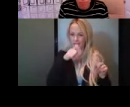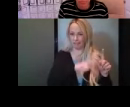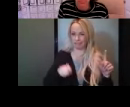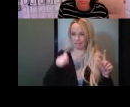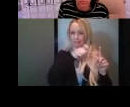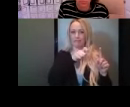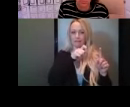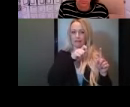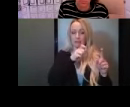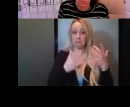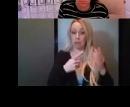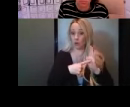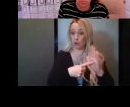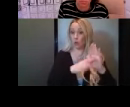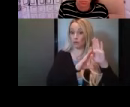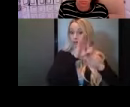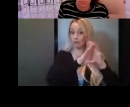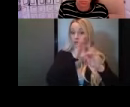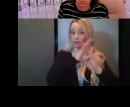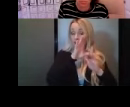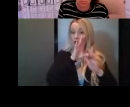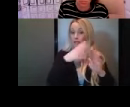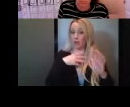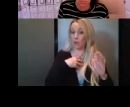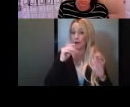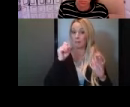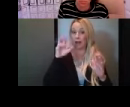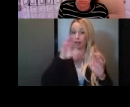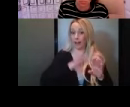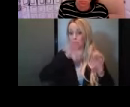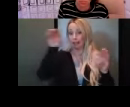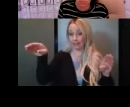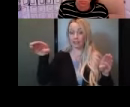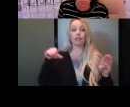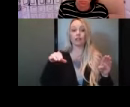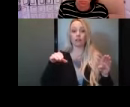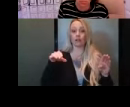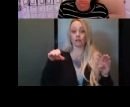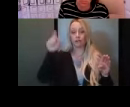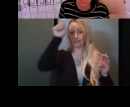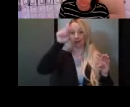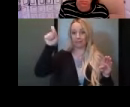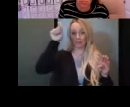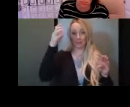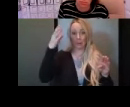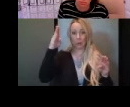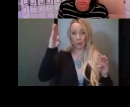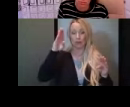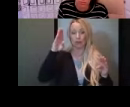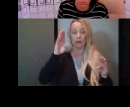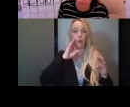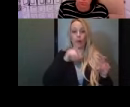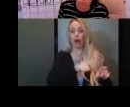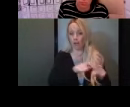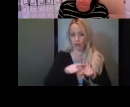plot might show a developmental trajectory of the white matter that looks like this. The child that's up here, the other end of the plot, will